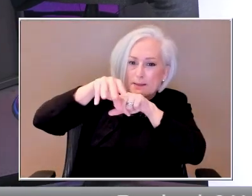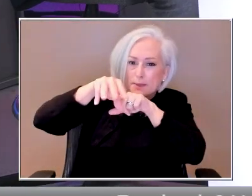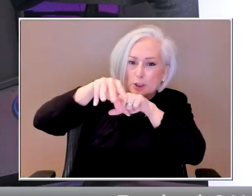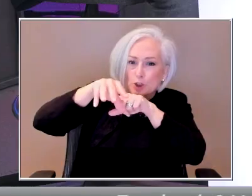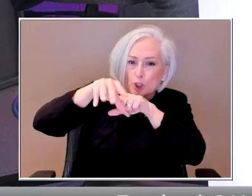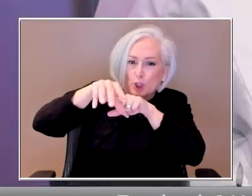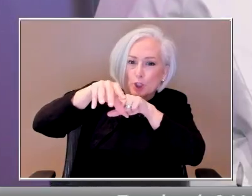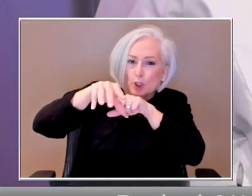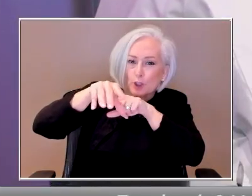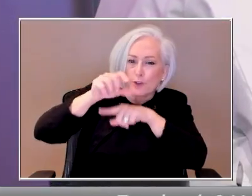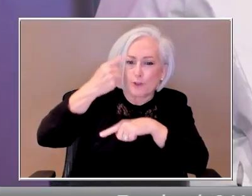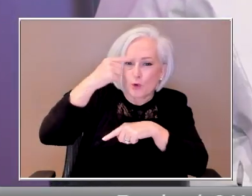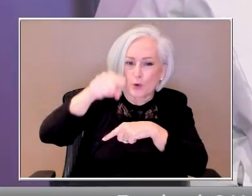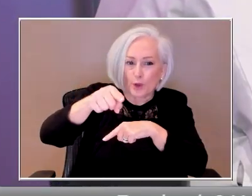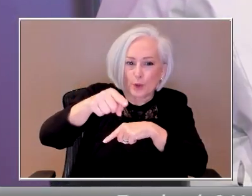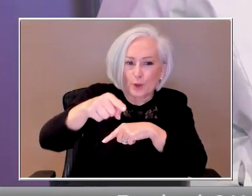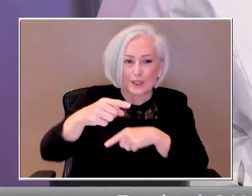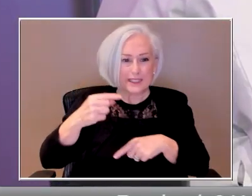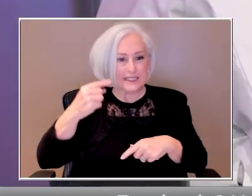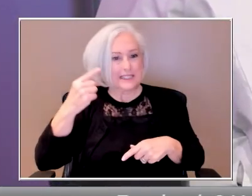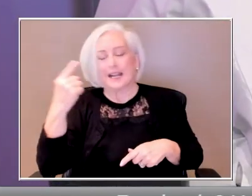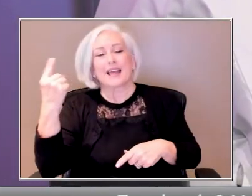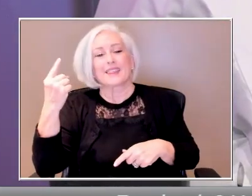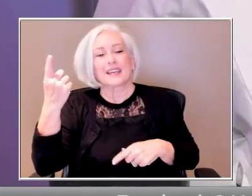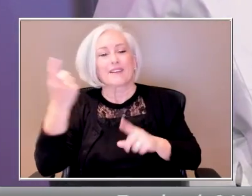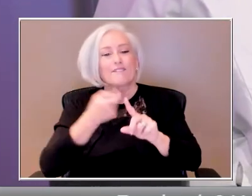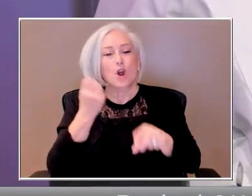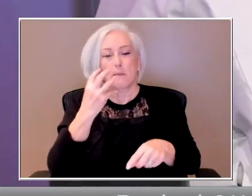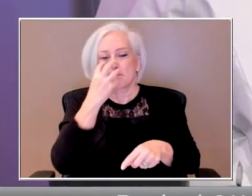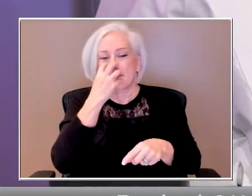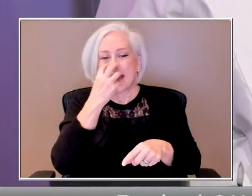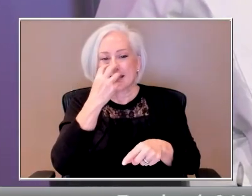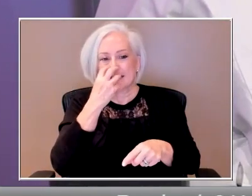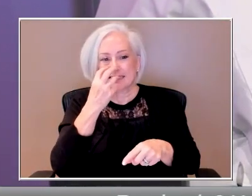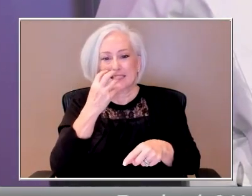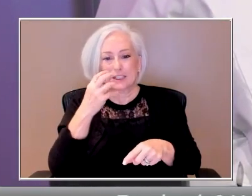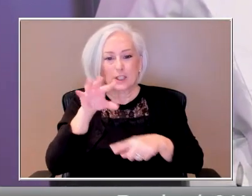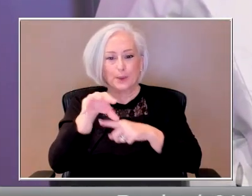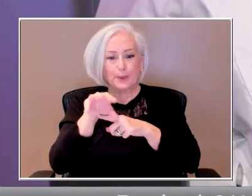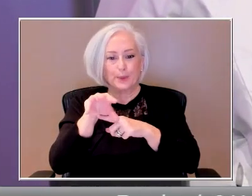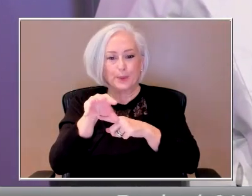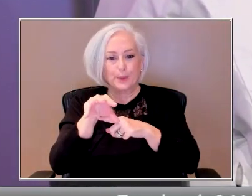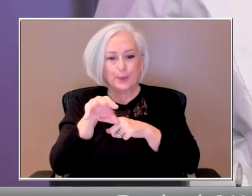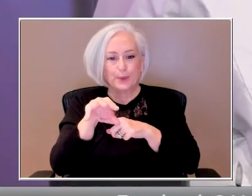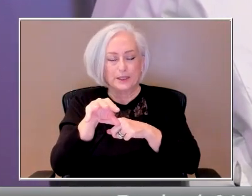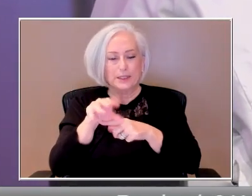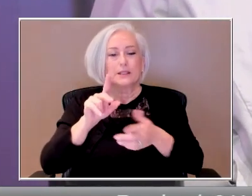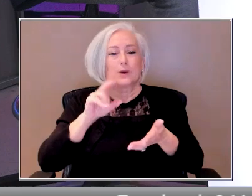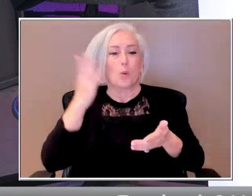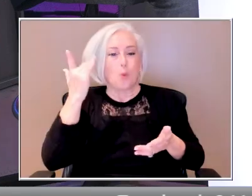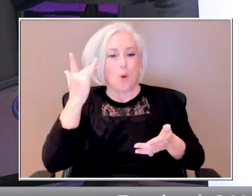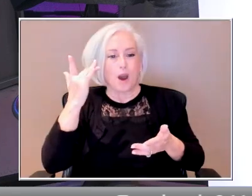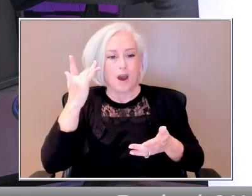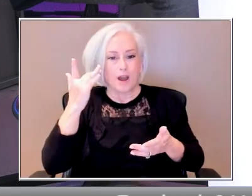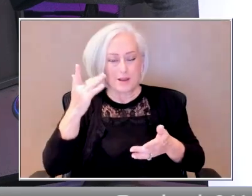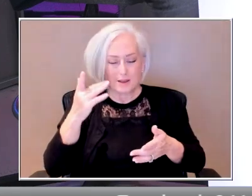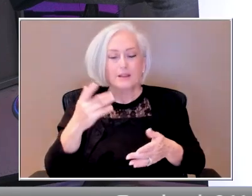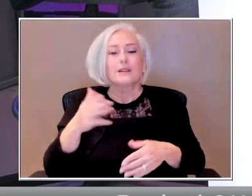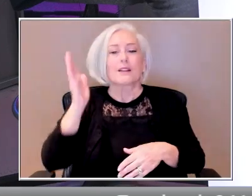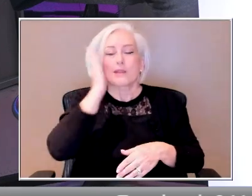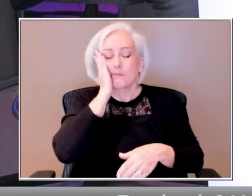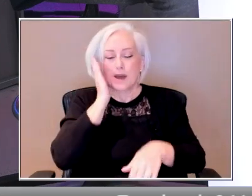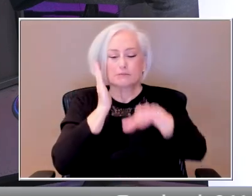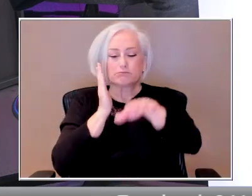someone up at the anesthesia corner of the room, which is the top of the bed. One of the other things